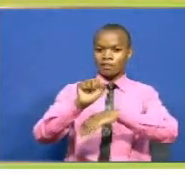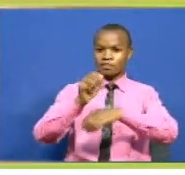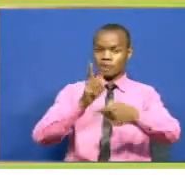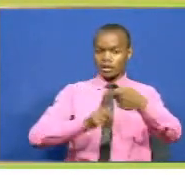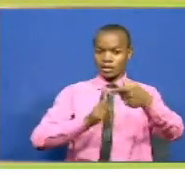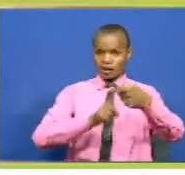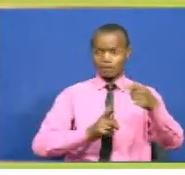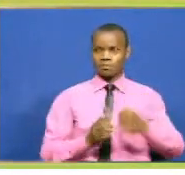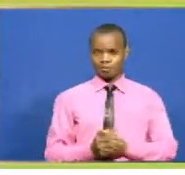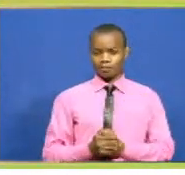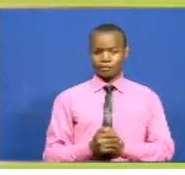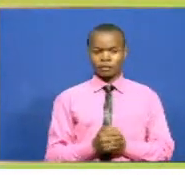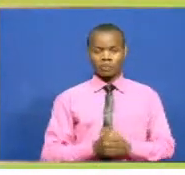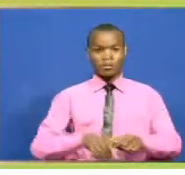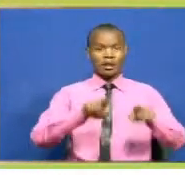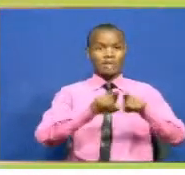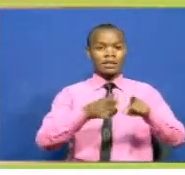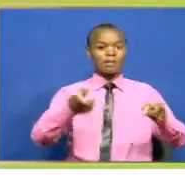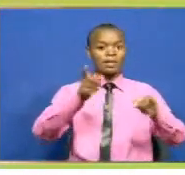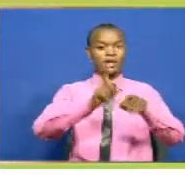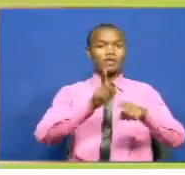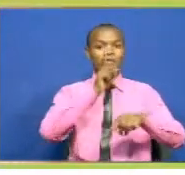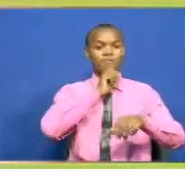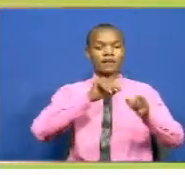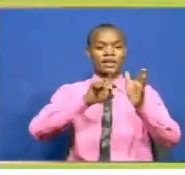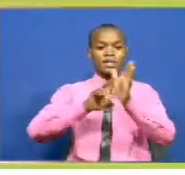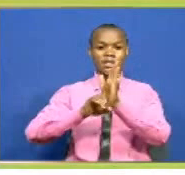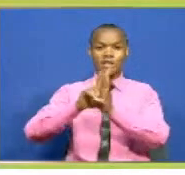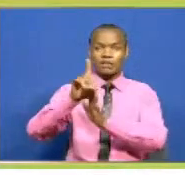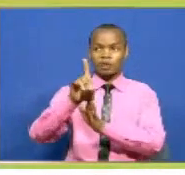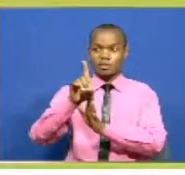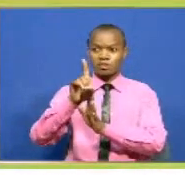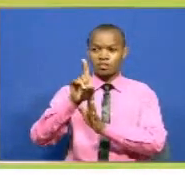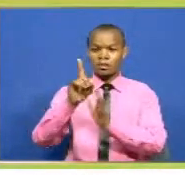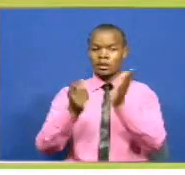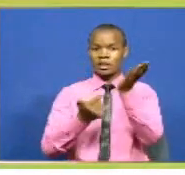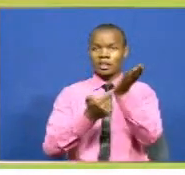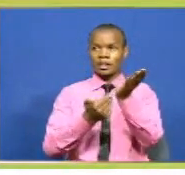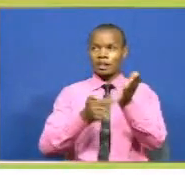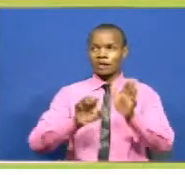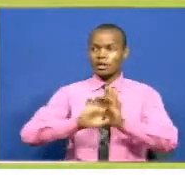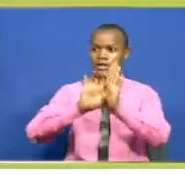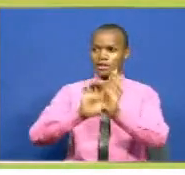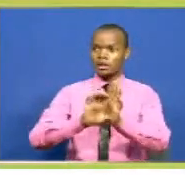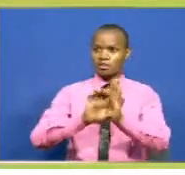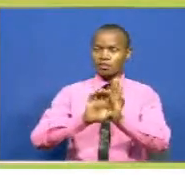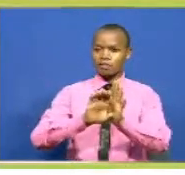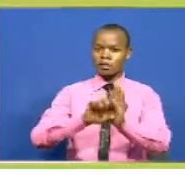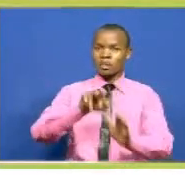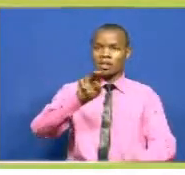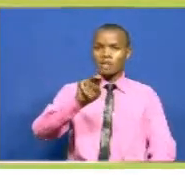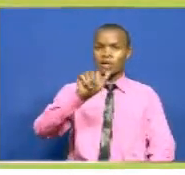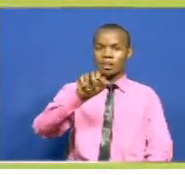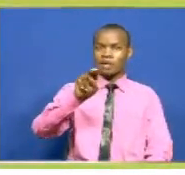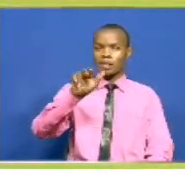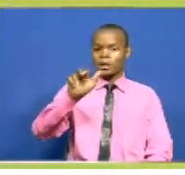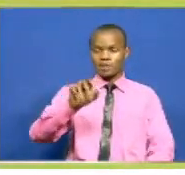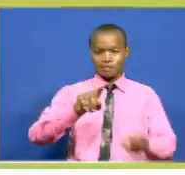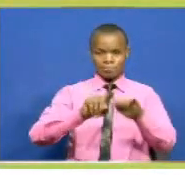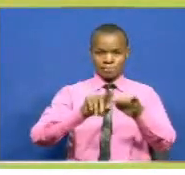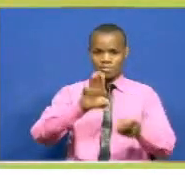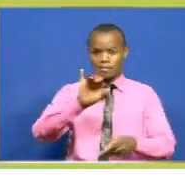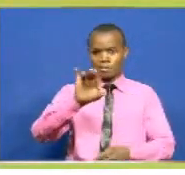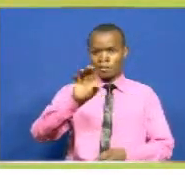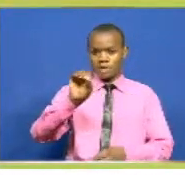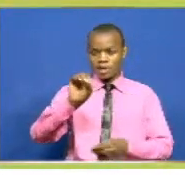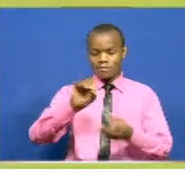have had an increasing growth in the development of advanced technologies such as nanotechnology, biotechnology, renewable